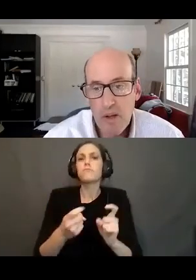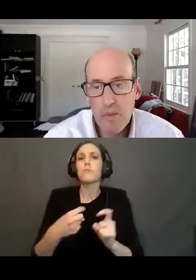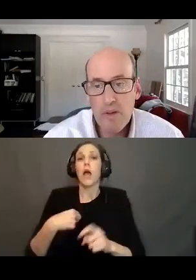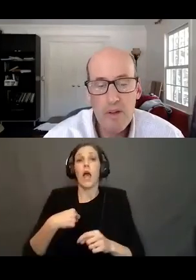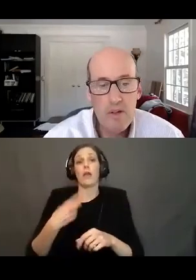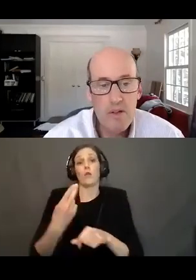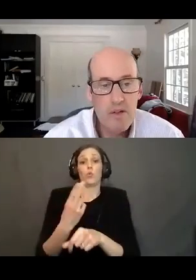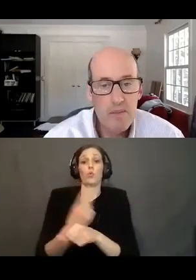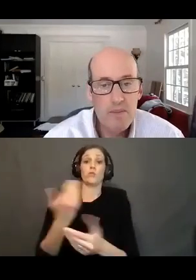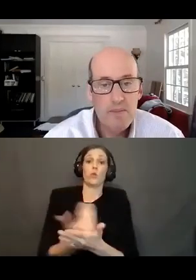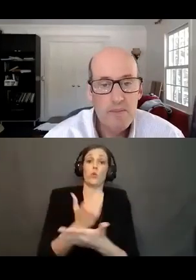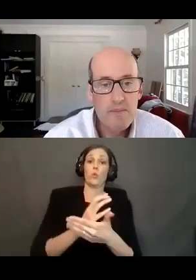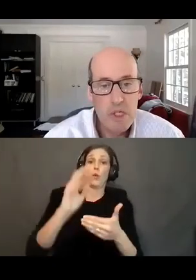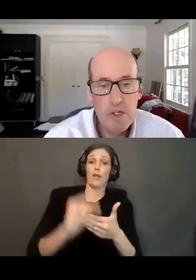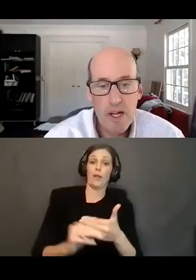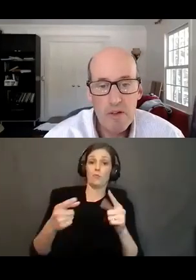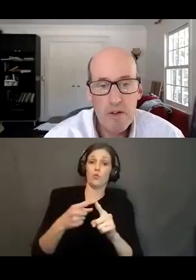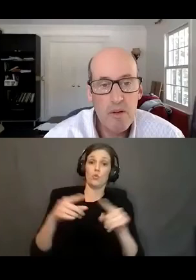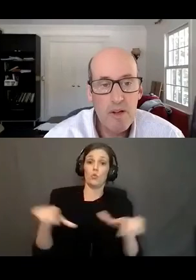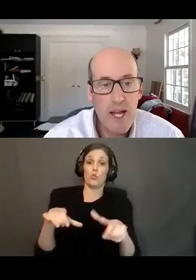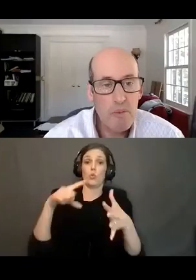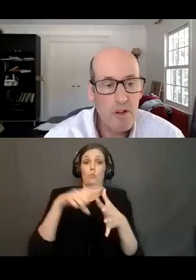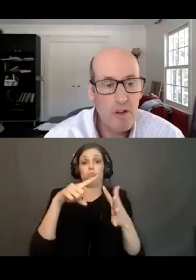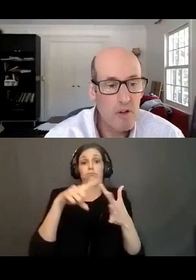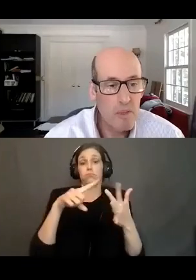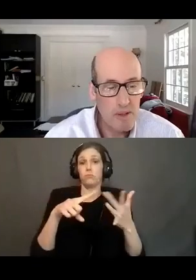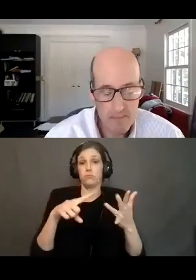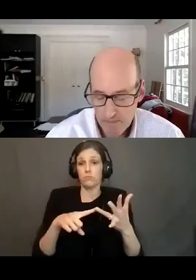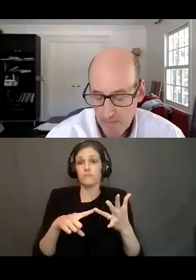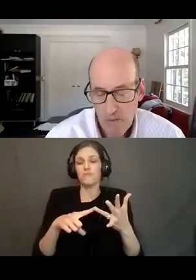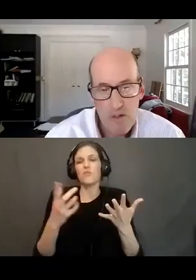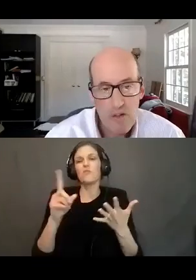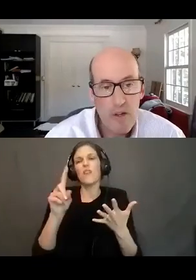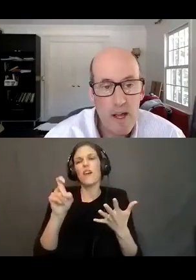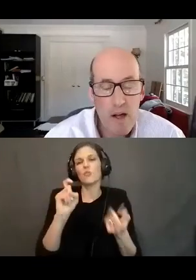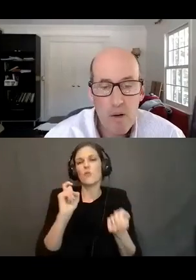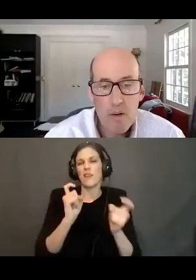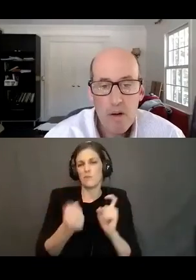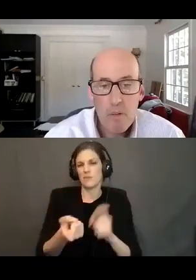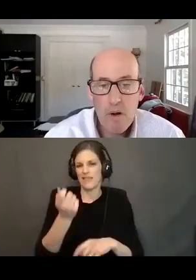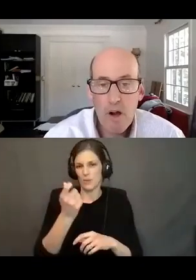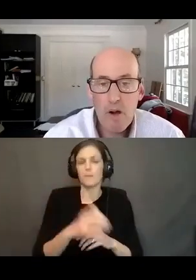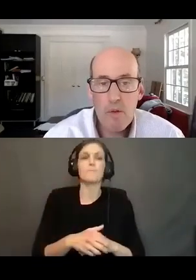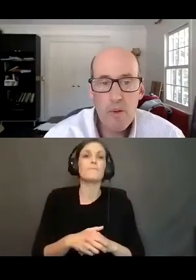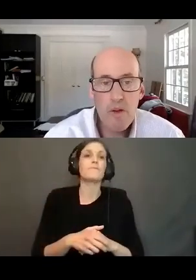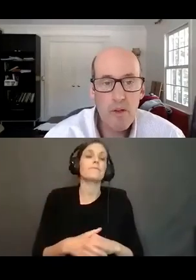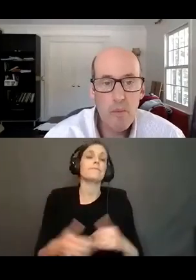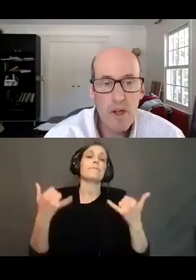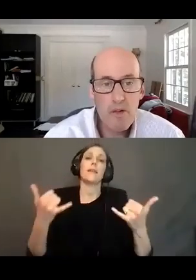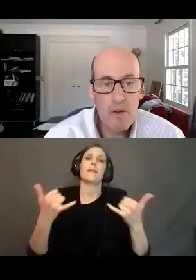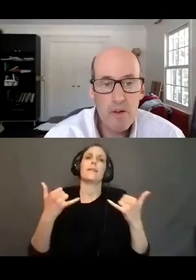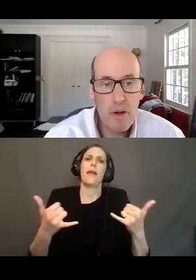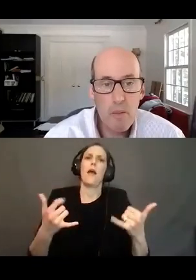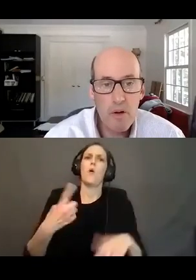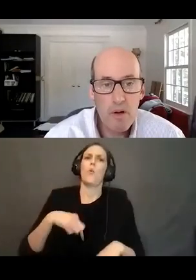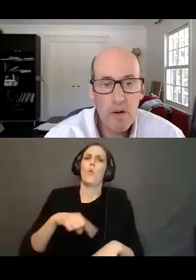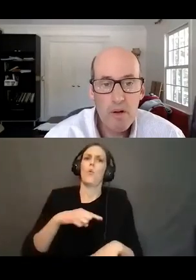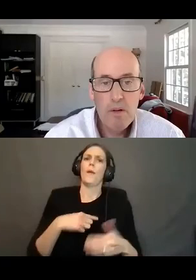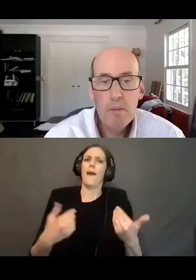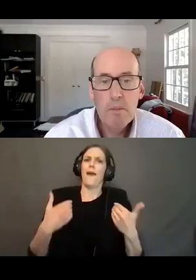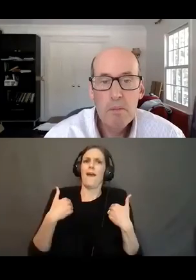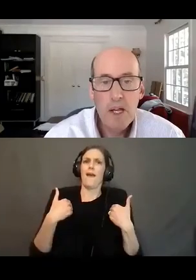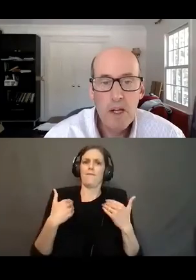do the following things. You'd have to adapt it a little bit. So now we're armed with a measure of a